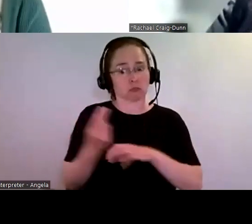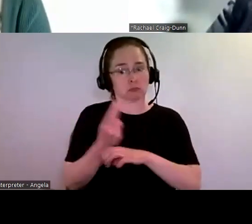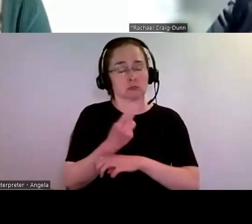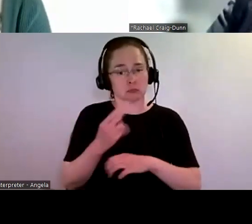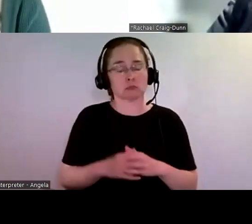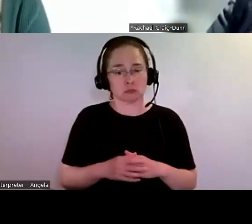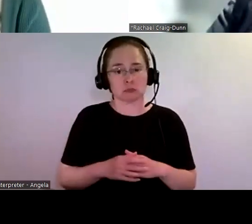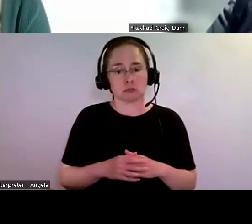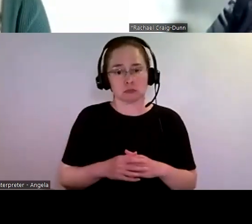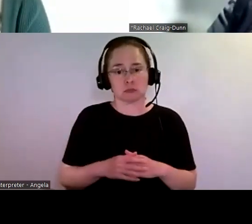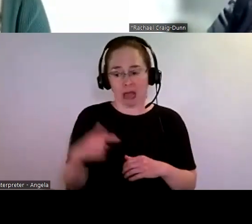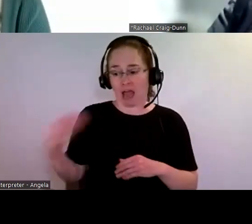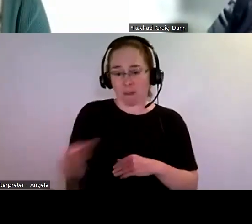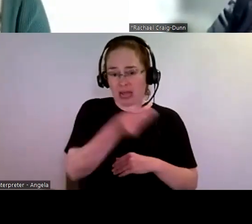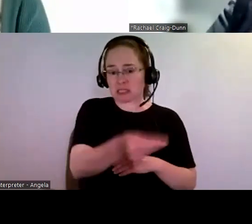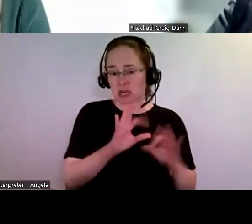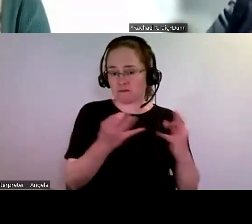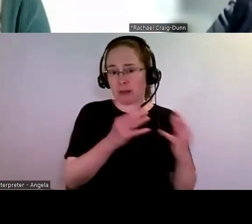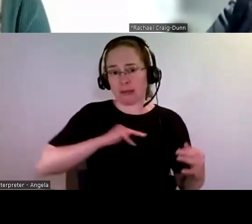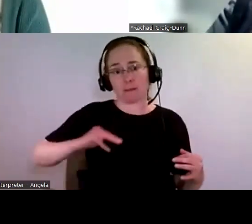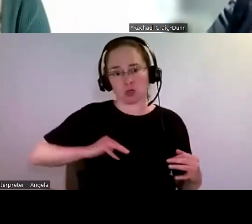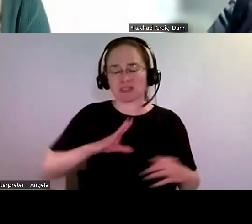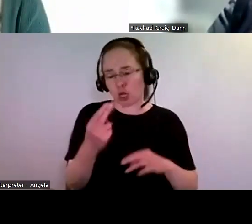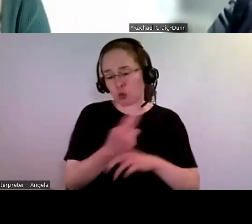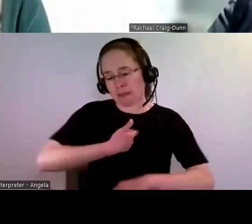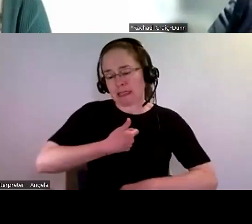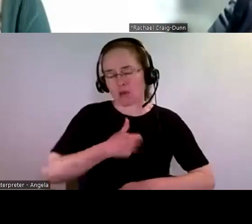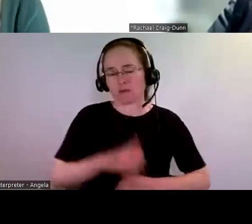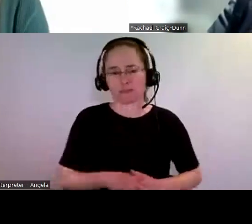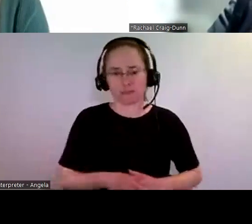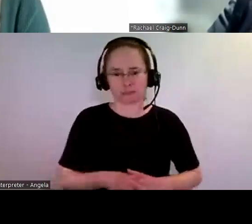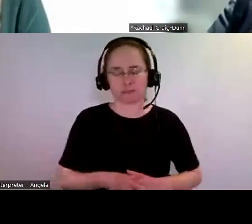and passed on to family members and also used myself.